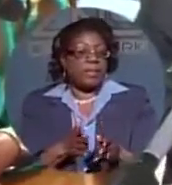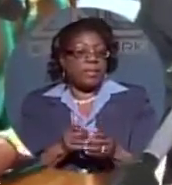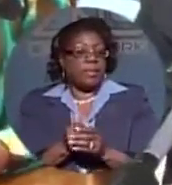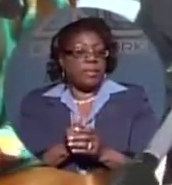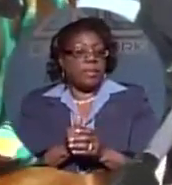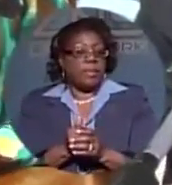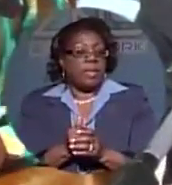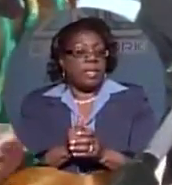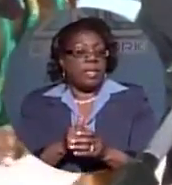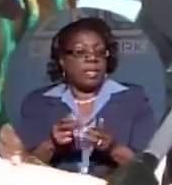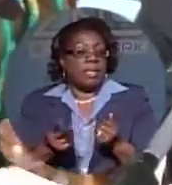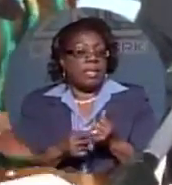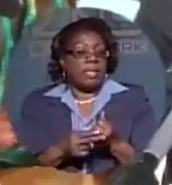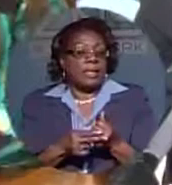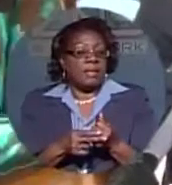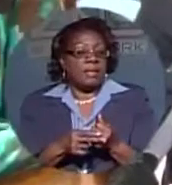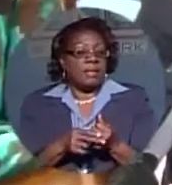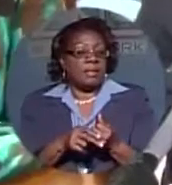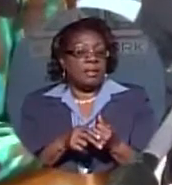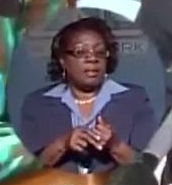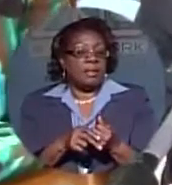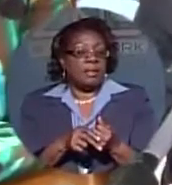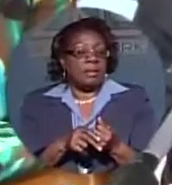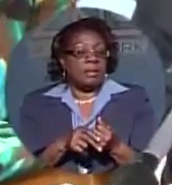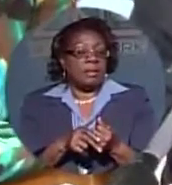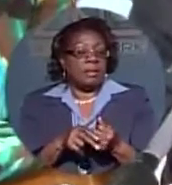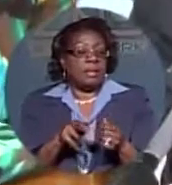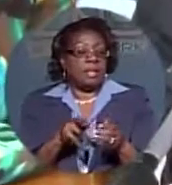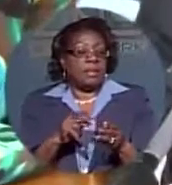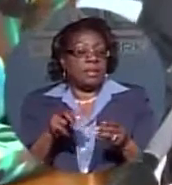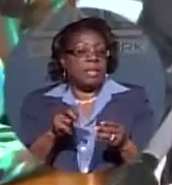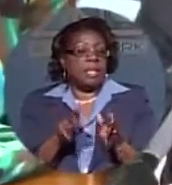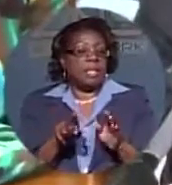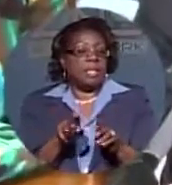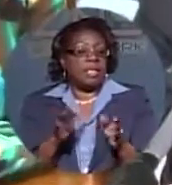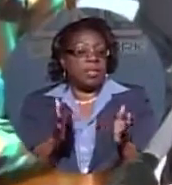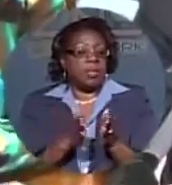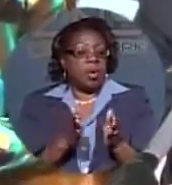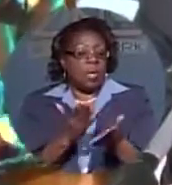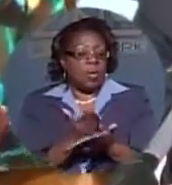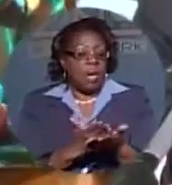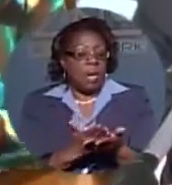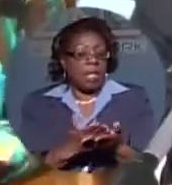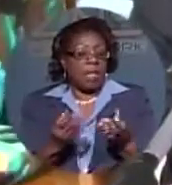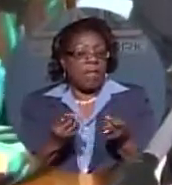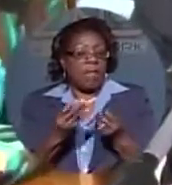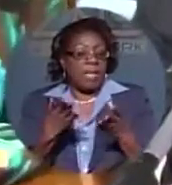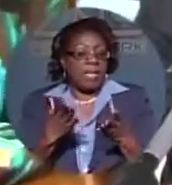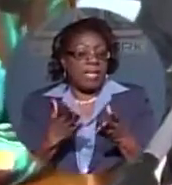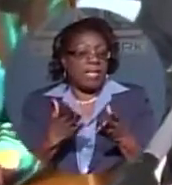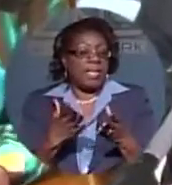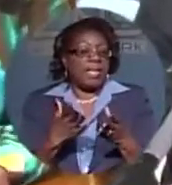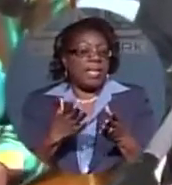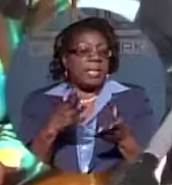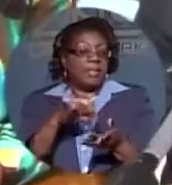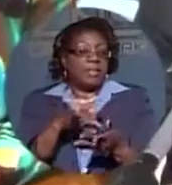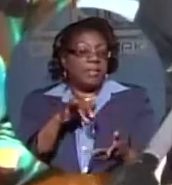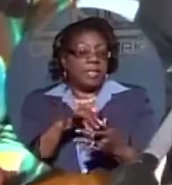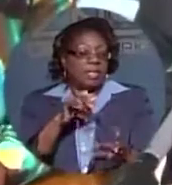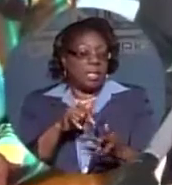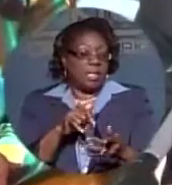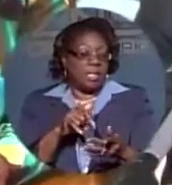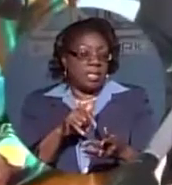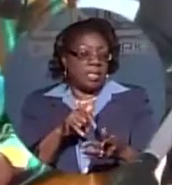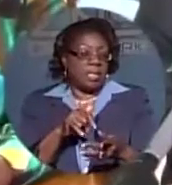Up. The items mentioned above are a small part of many cost-cutting and